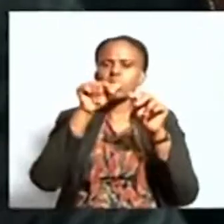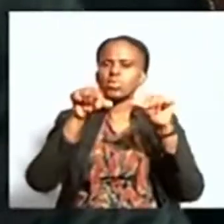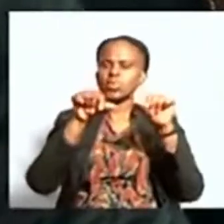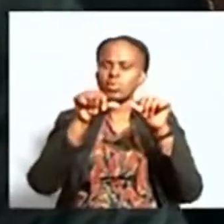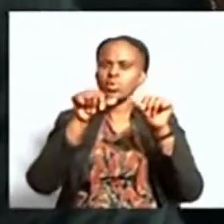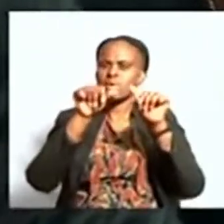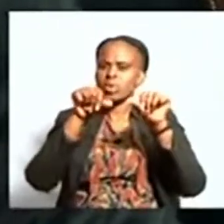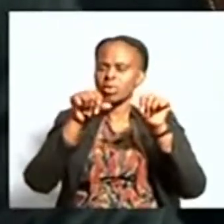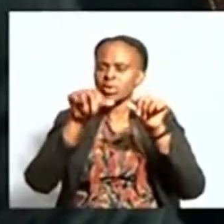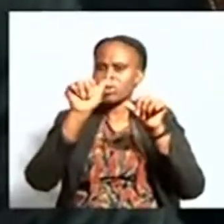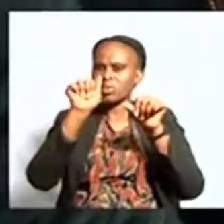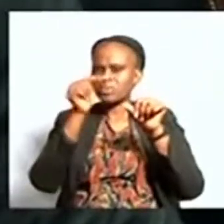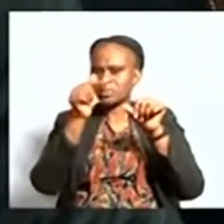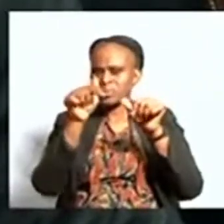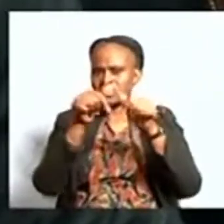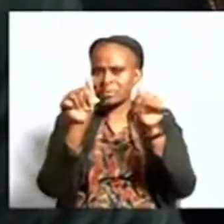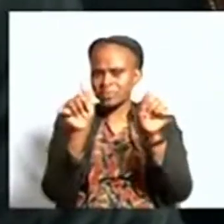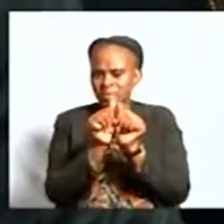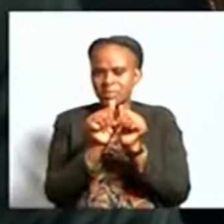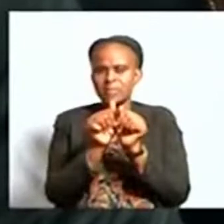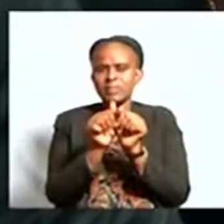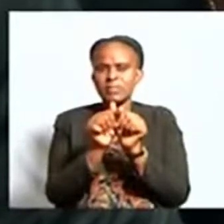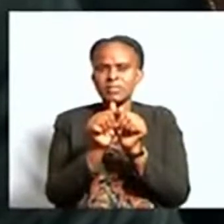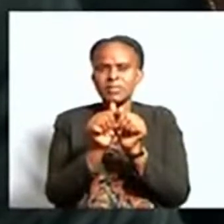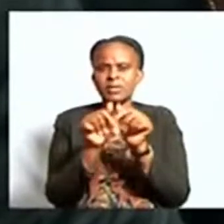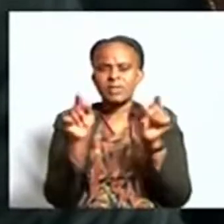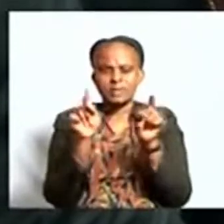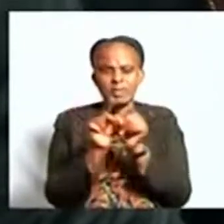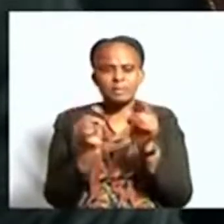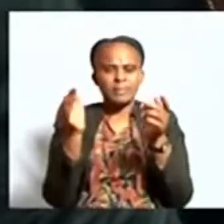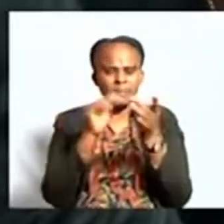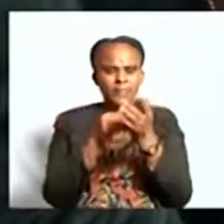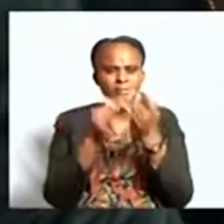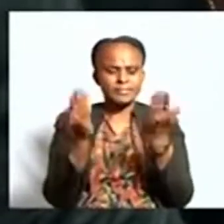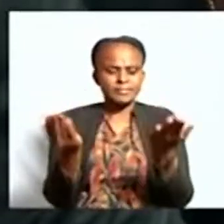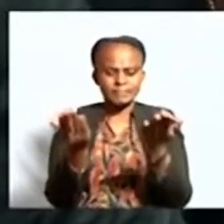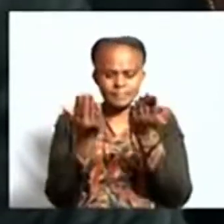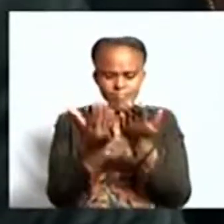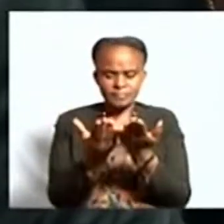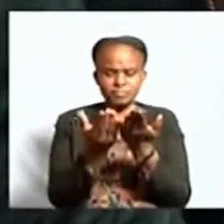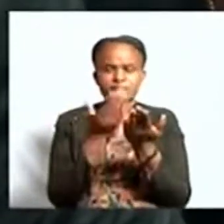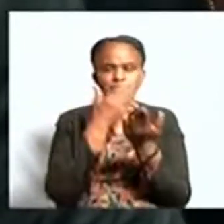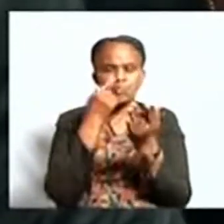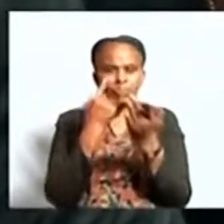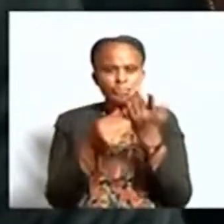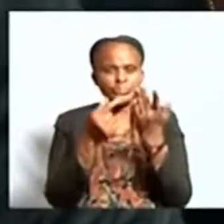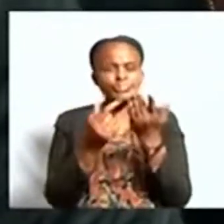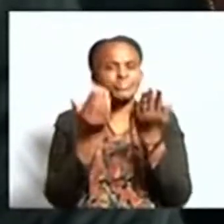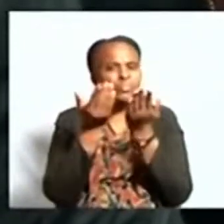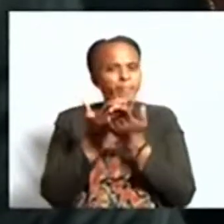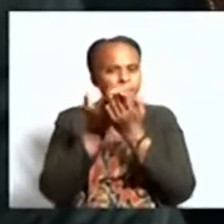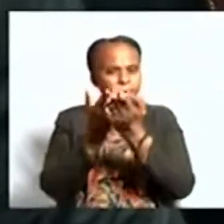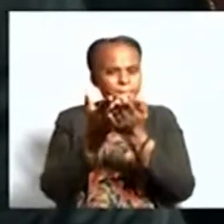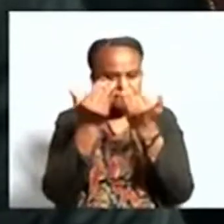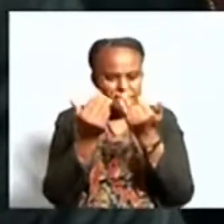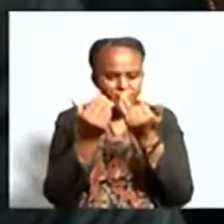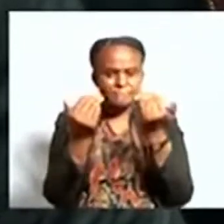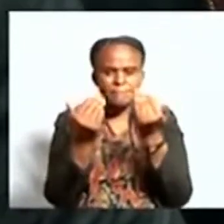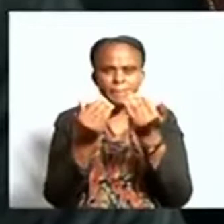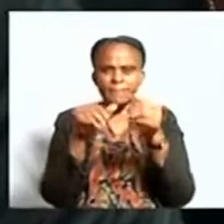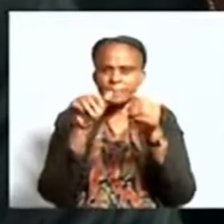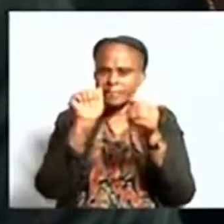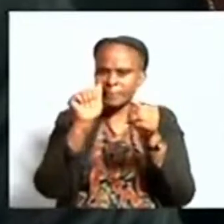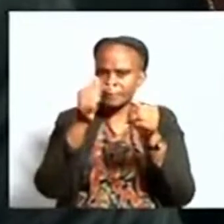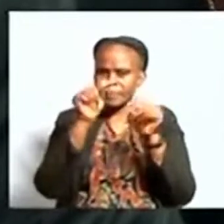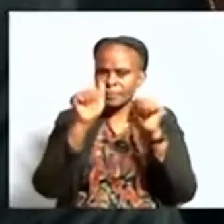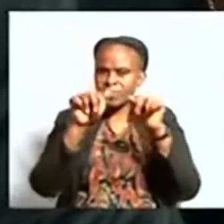being audited by the Auditor General. And that the reconciliation should have been submitted immediately to the Auditor General so that it